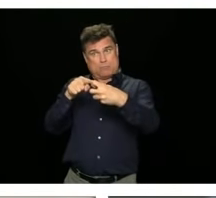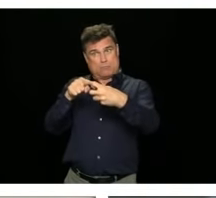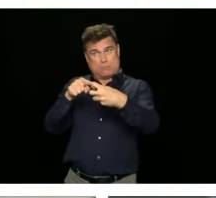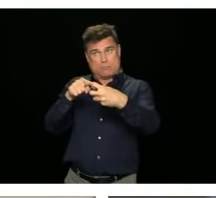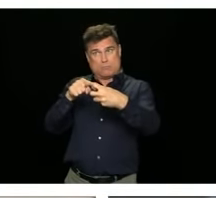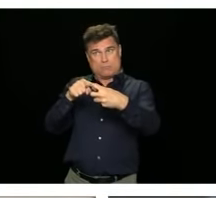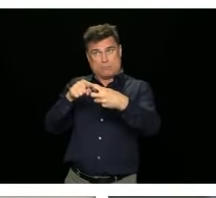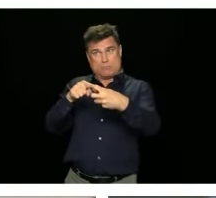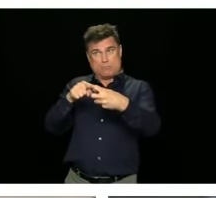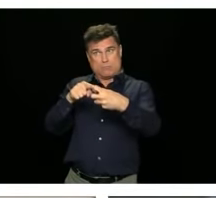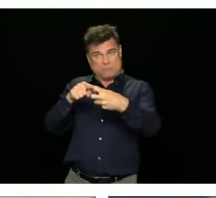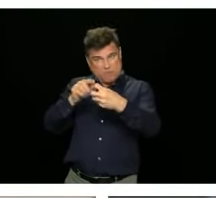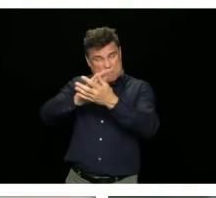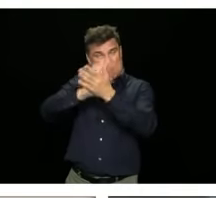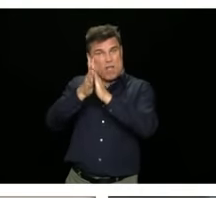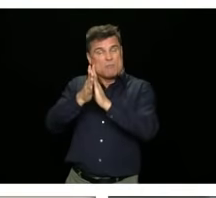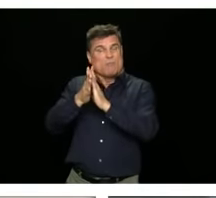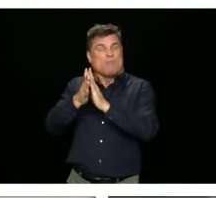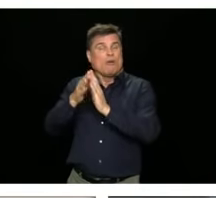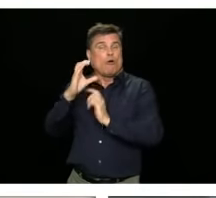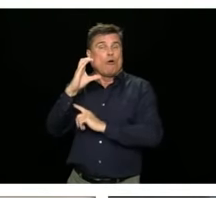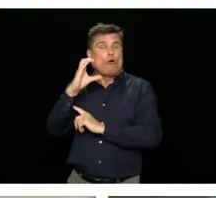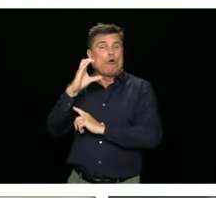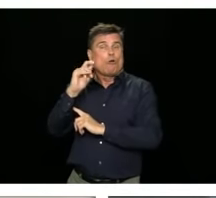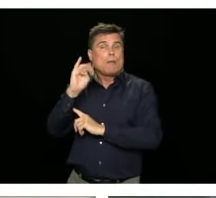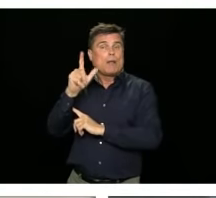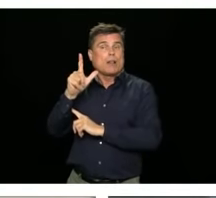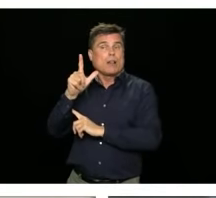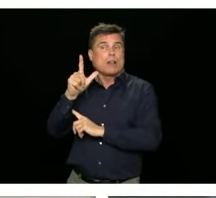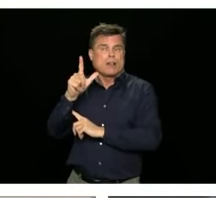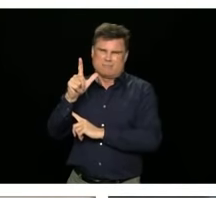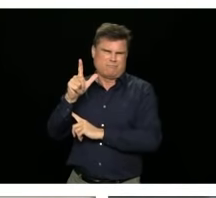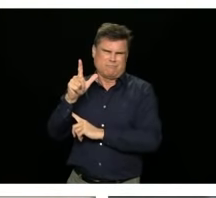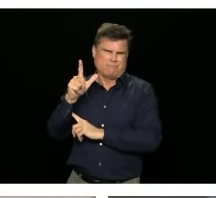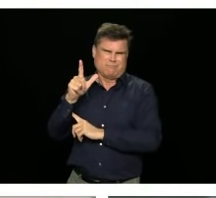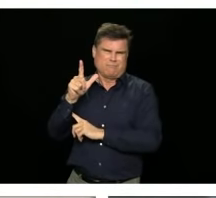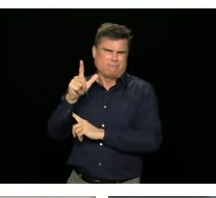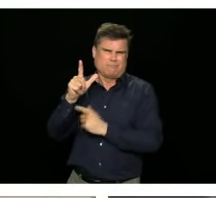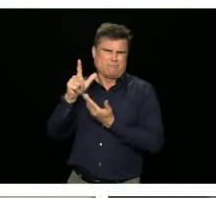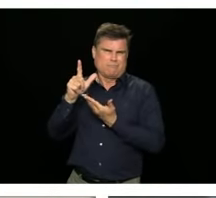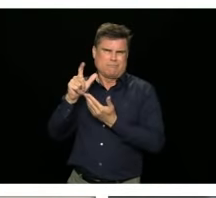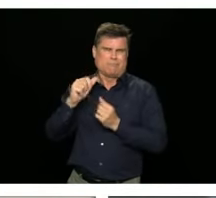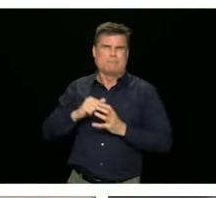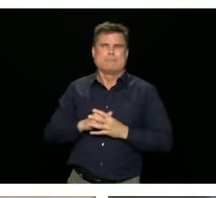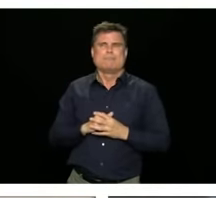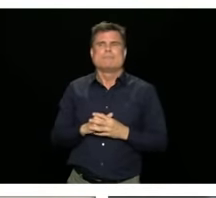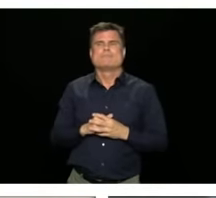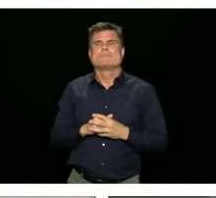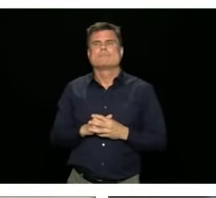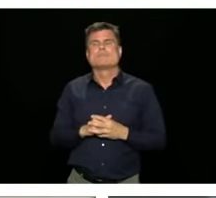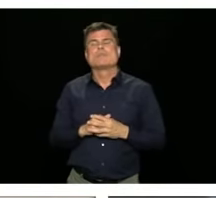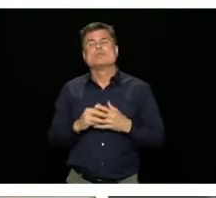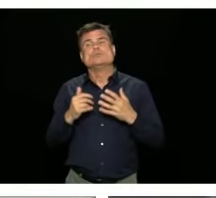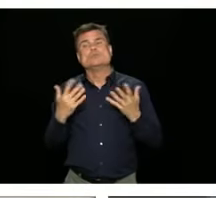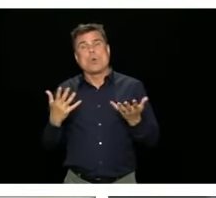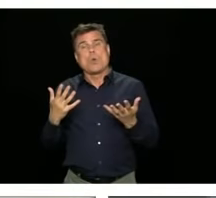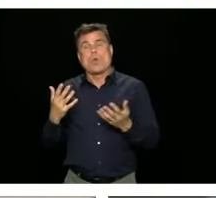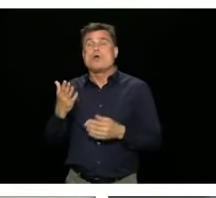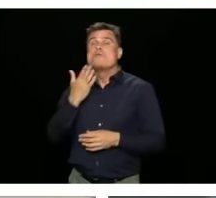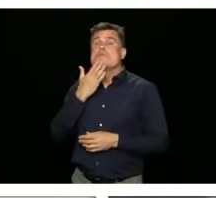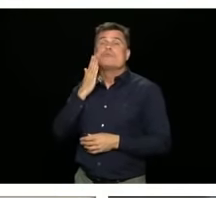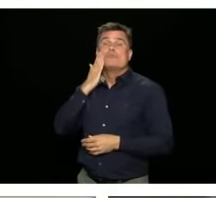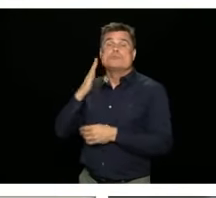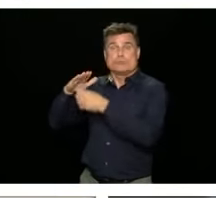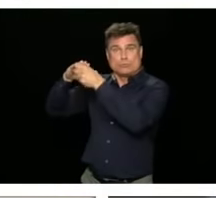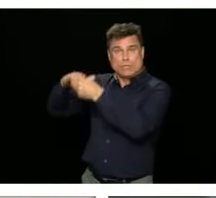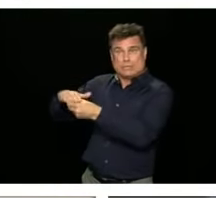to be overt, it has to be intentional. There are many other forms of racism that do not meet this very specific type